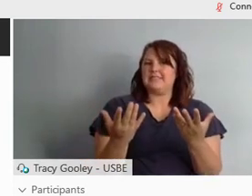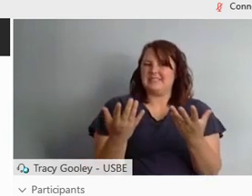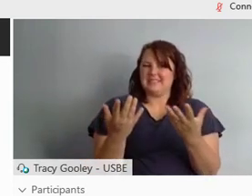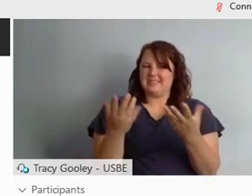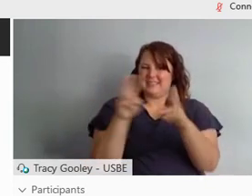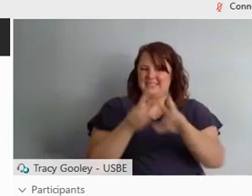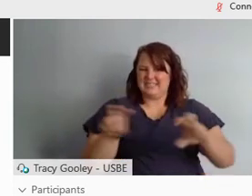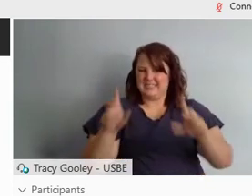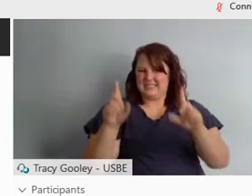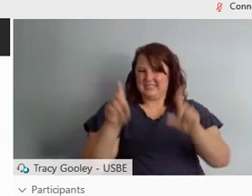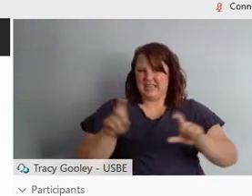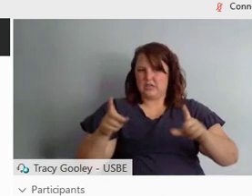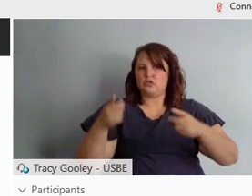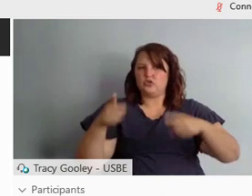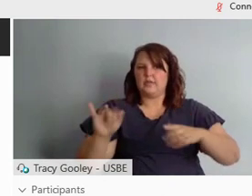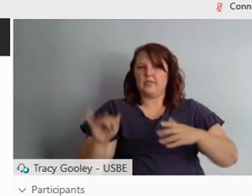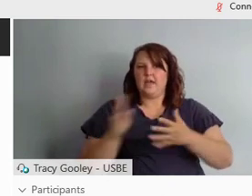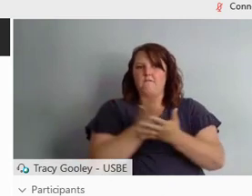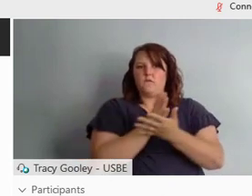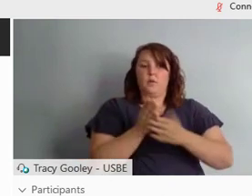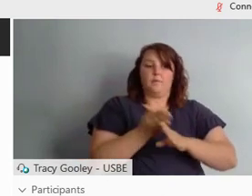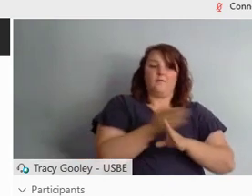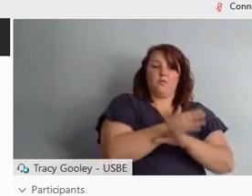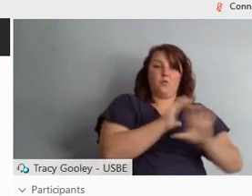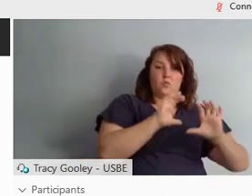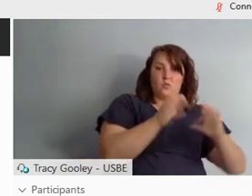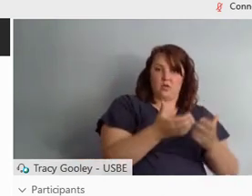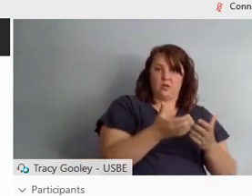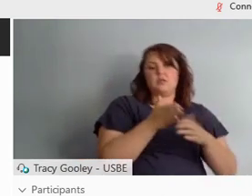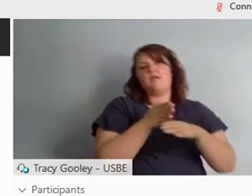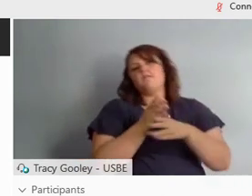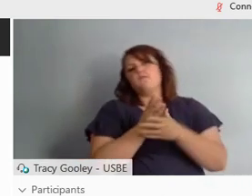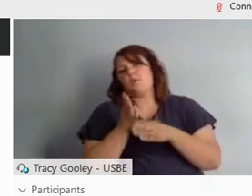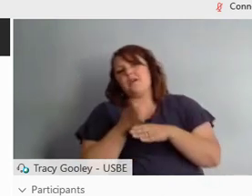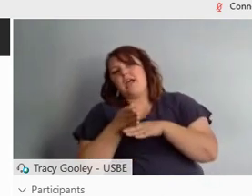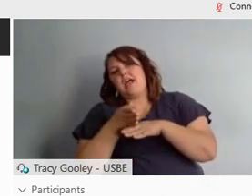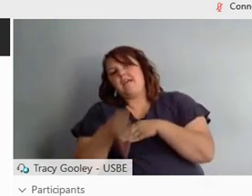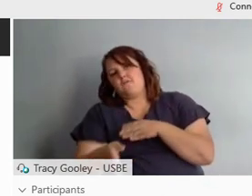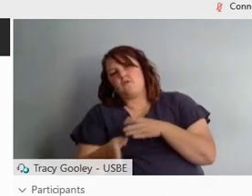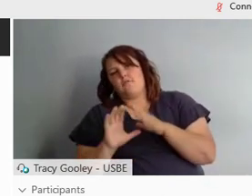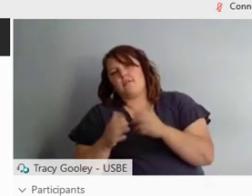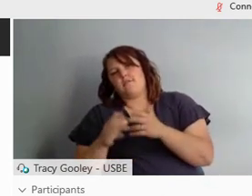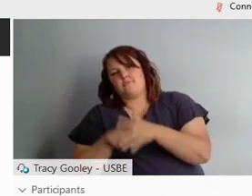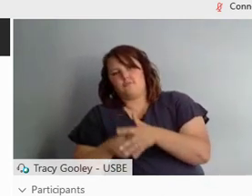after window. Does that help to clarify?